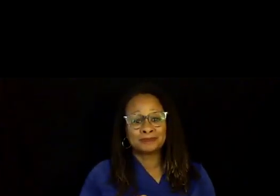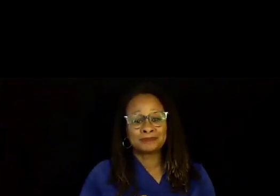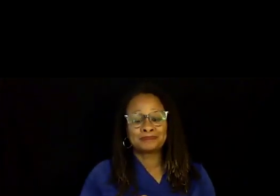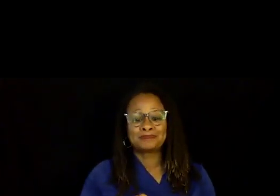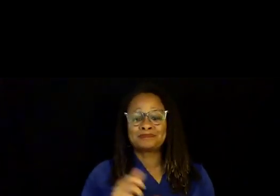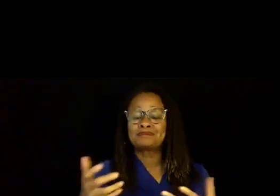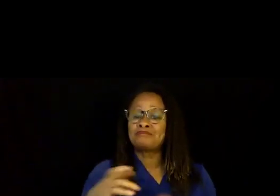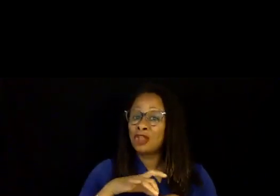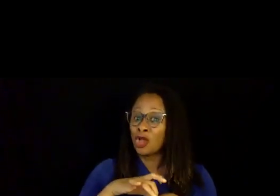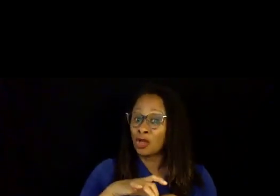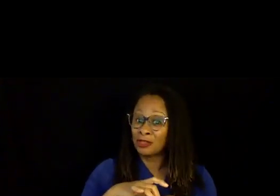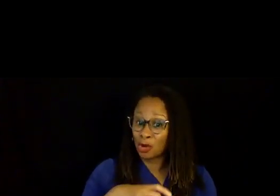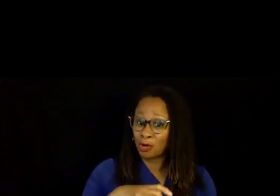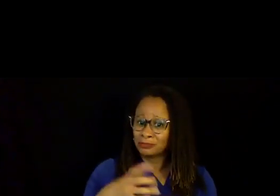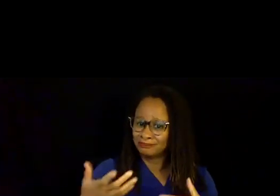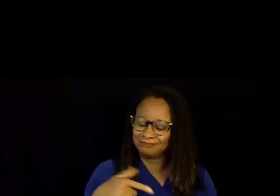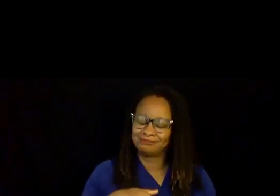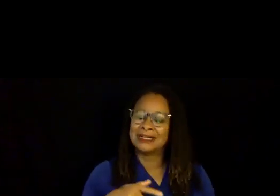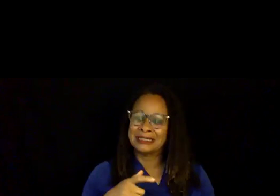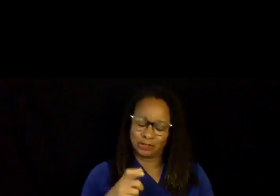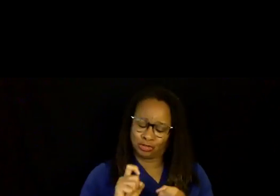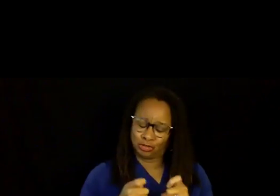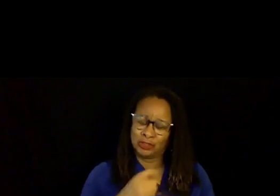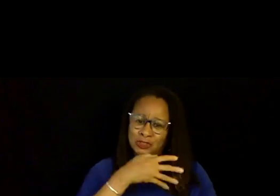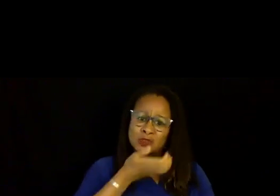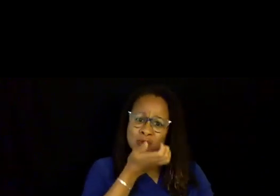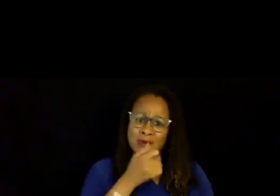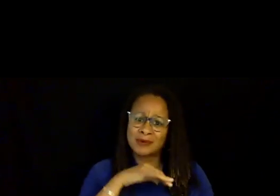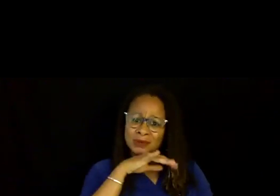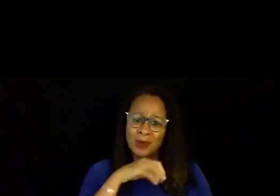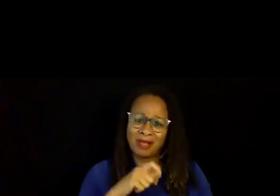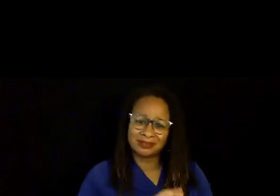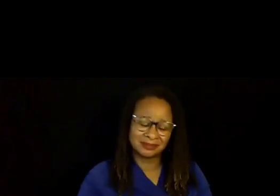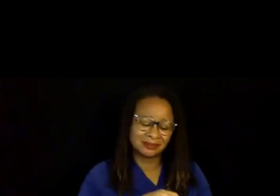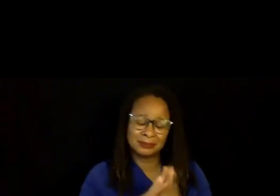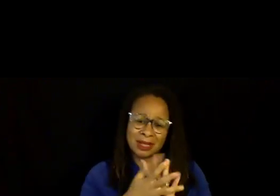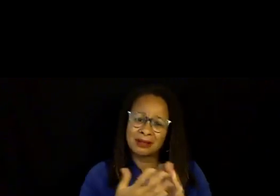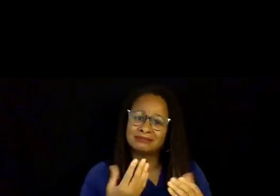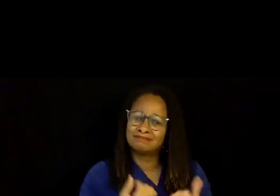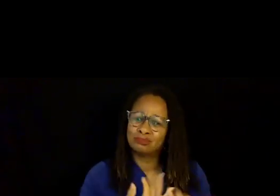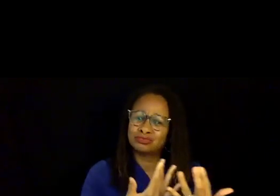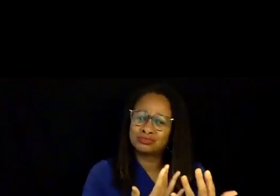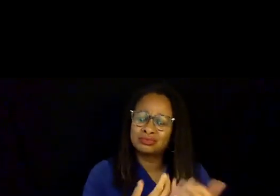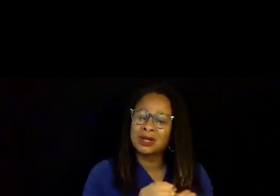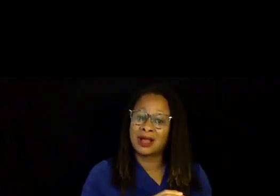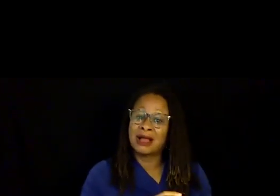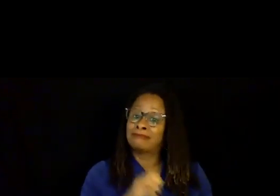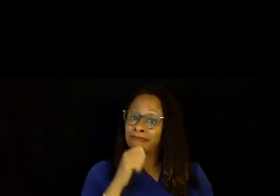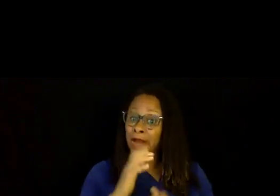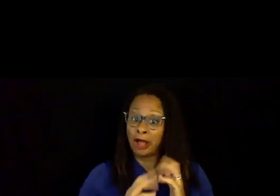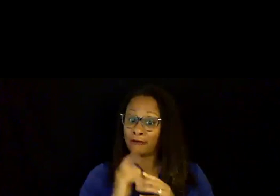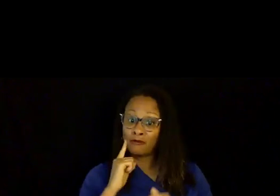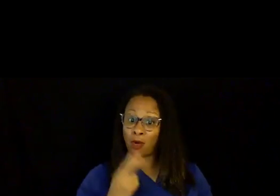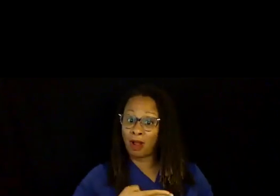the Earth's way of renewing its soil and making it fertile to burn. And while it might be uncomfortable for